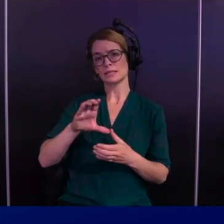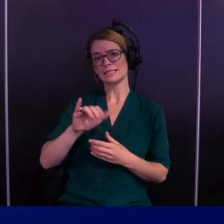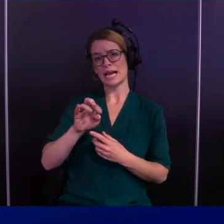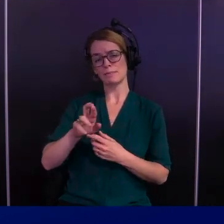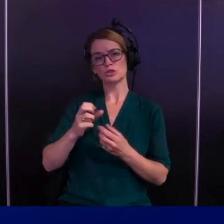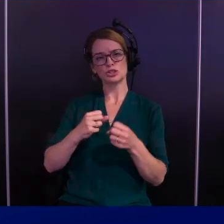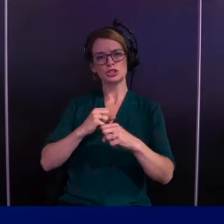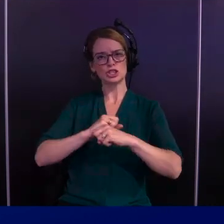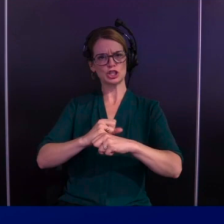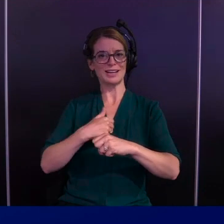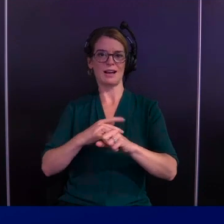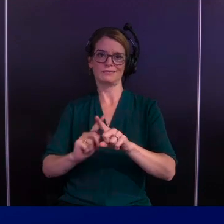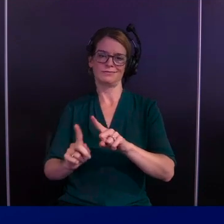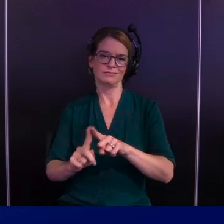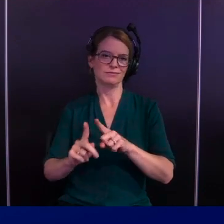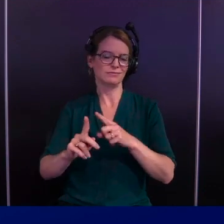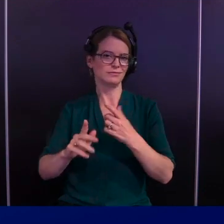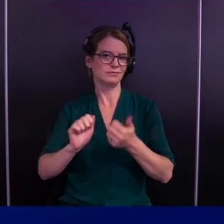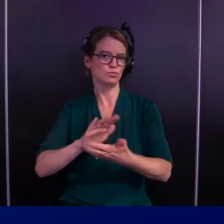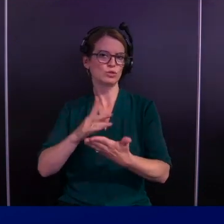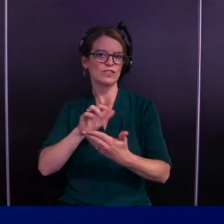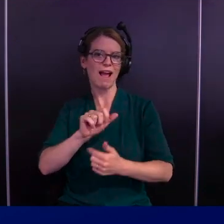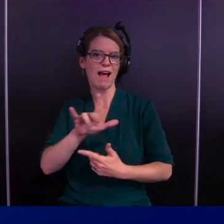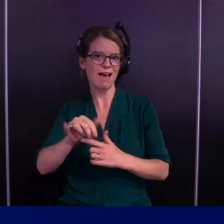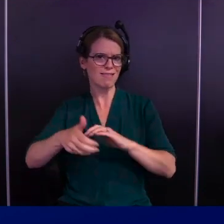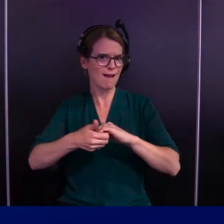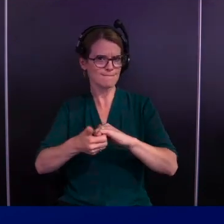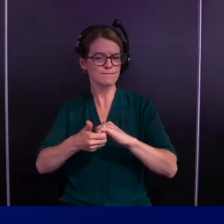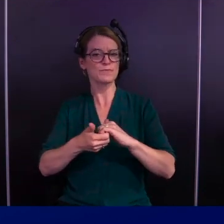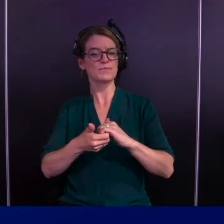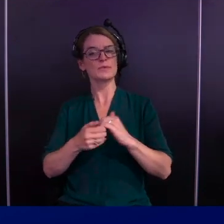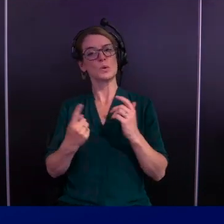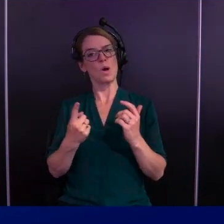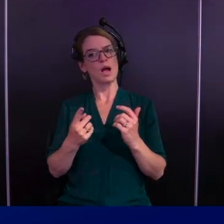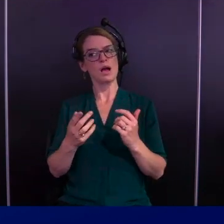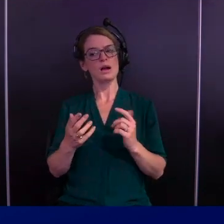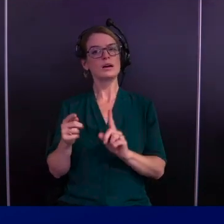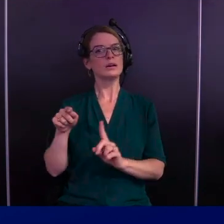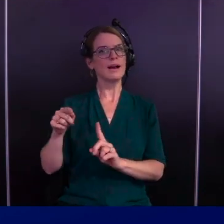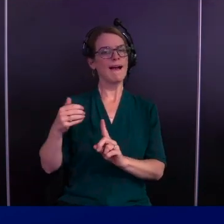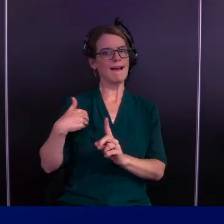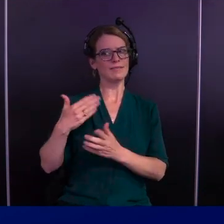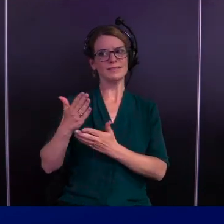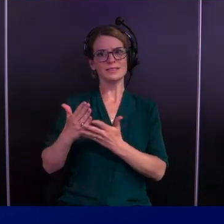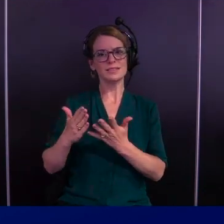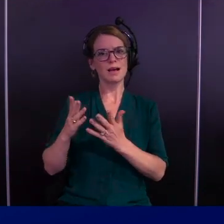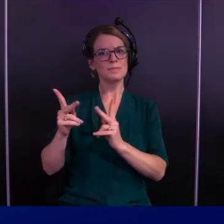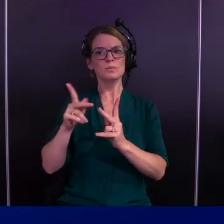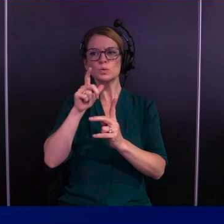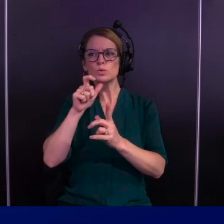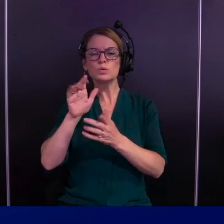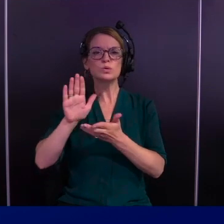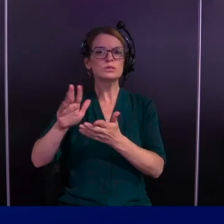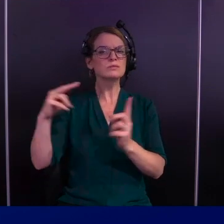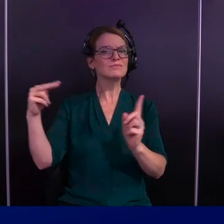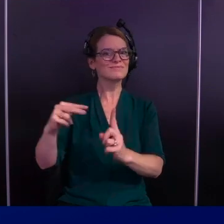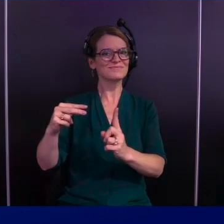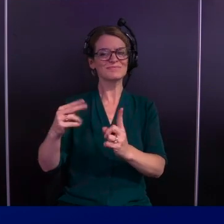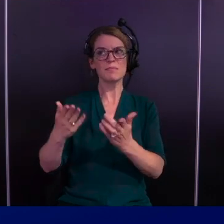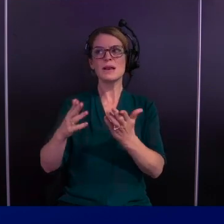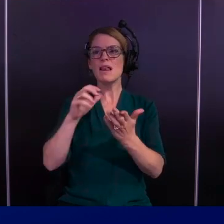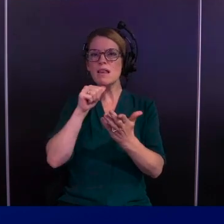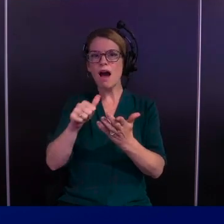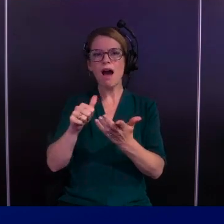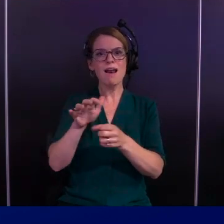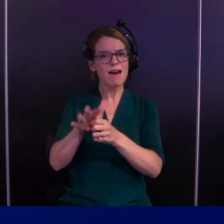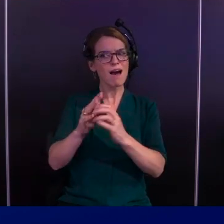allies. So some of them that I really love is amplifying underrepresented voices. So something that when it comes to being a